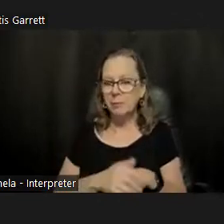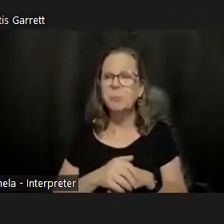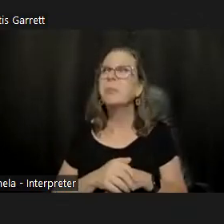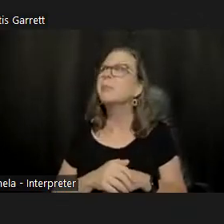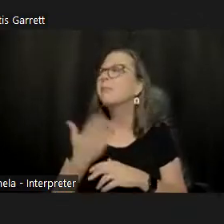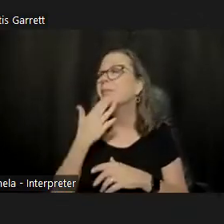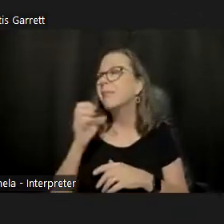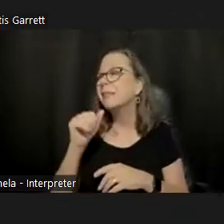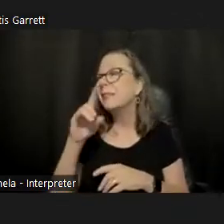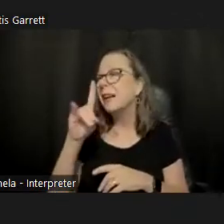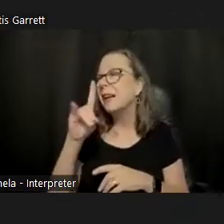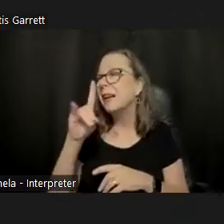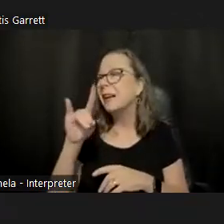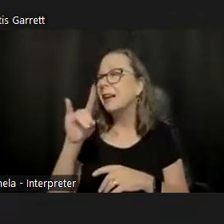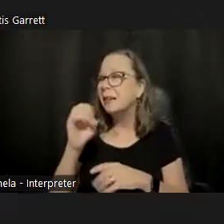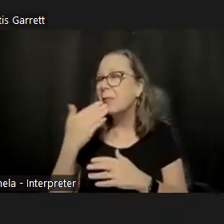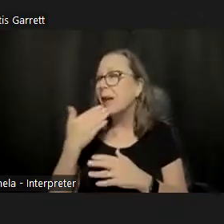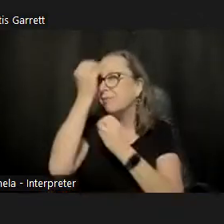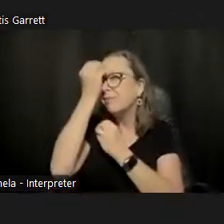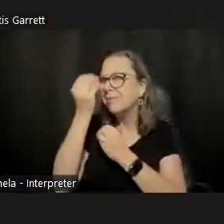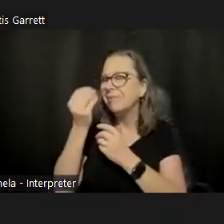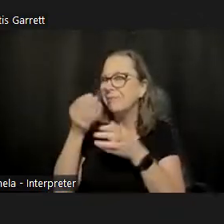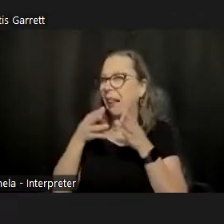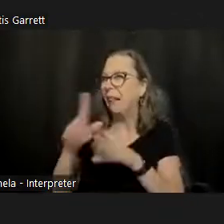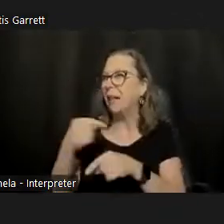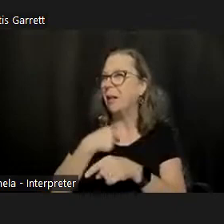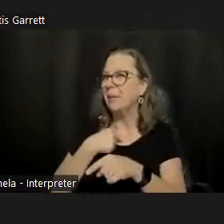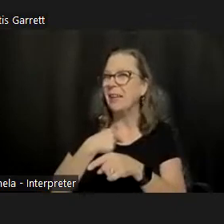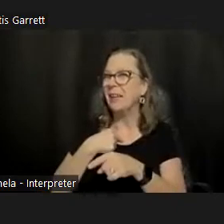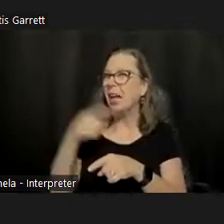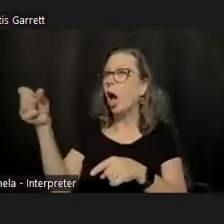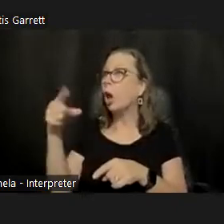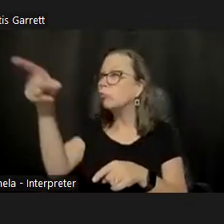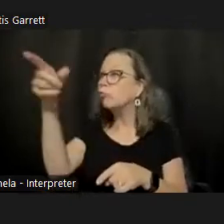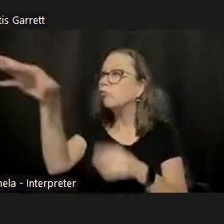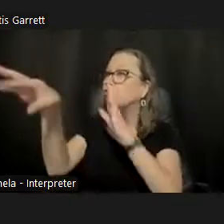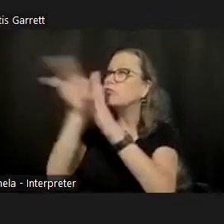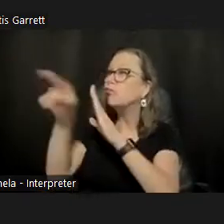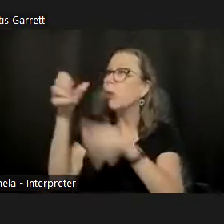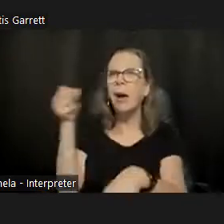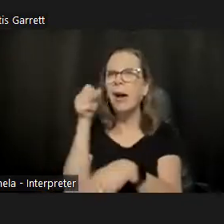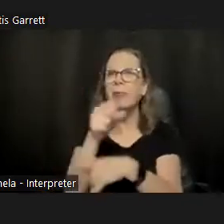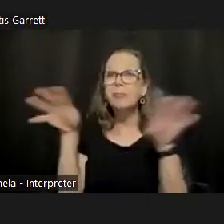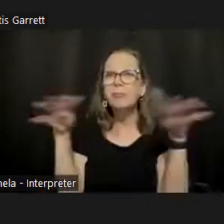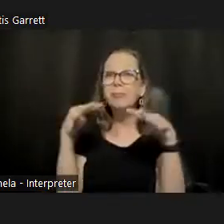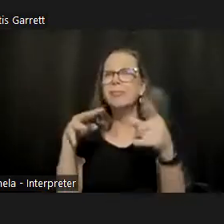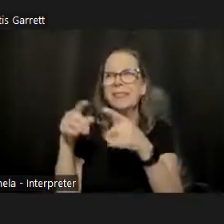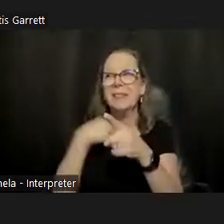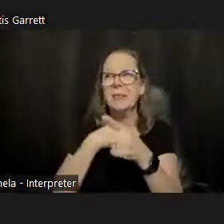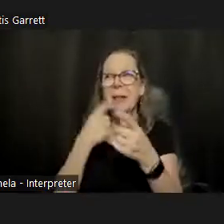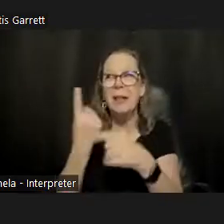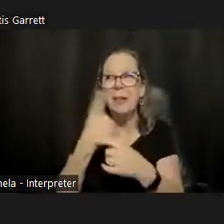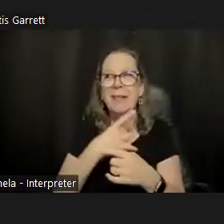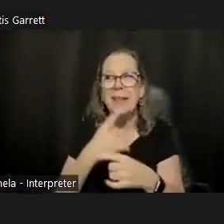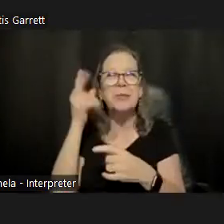This is Sadie. Todd, thank you for also letting me put you on the spot. I always like hearing it, and unfortunately, the last 2 weeks I haven't